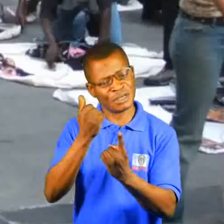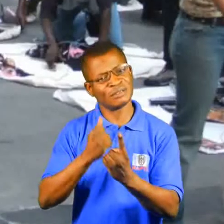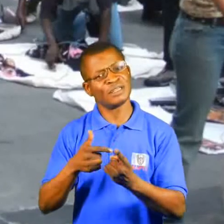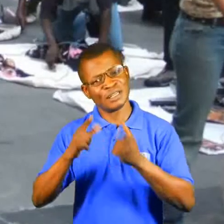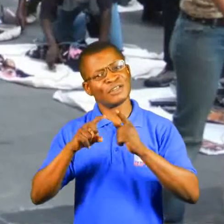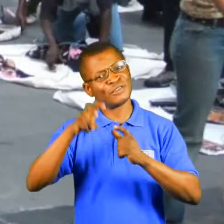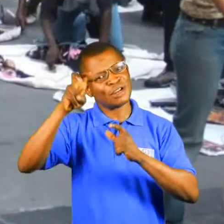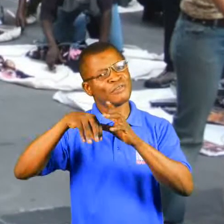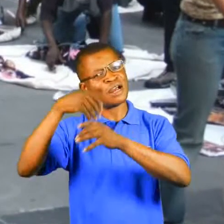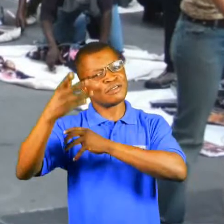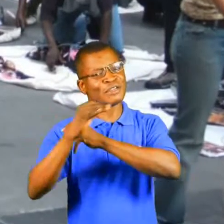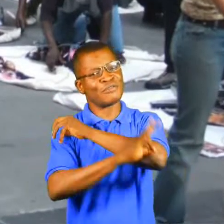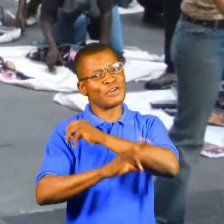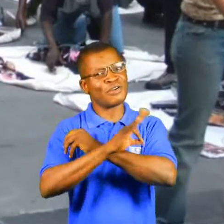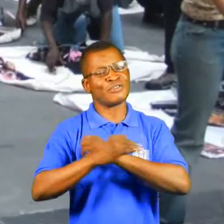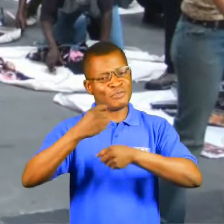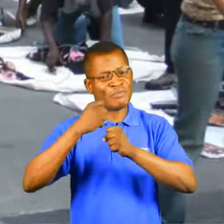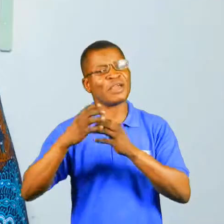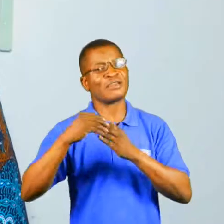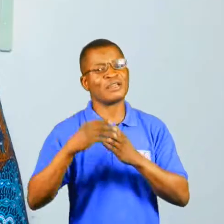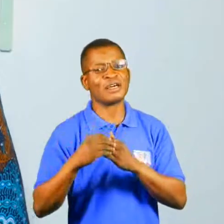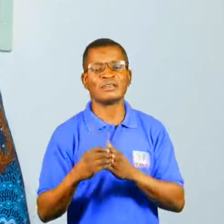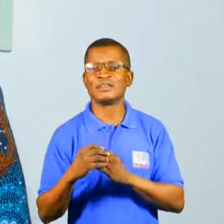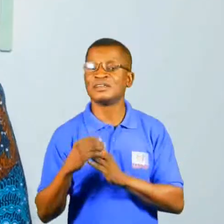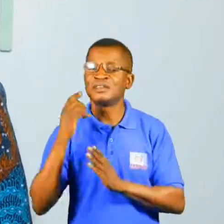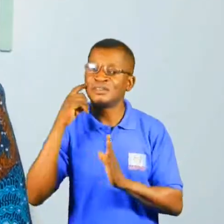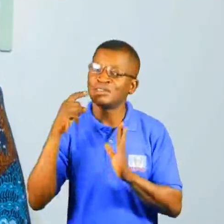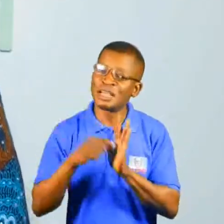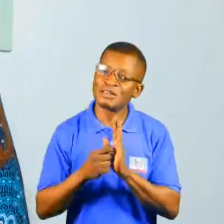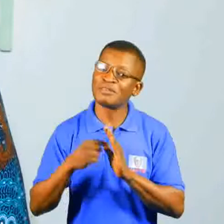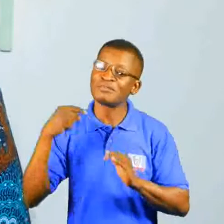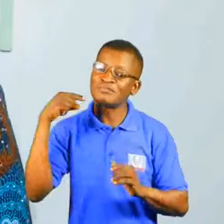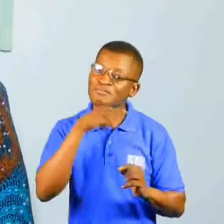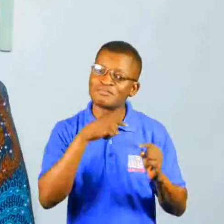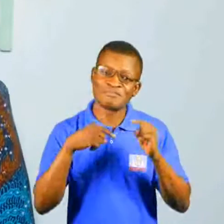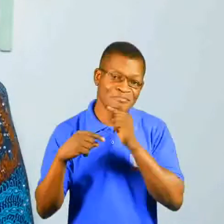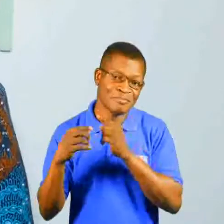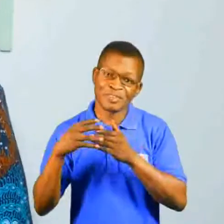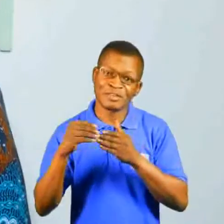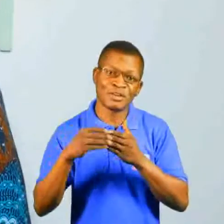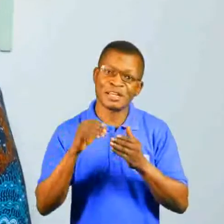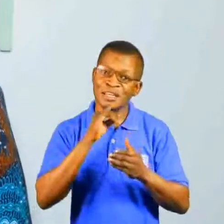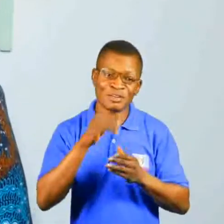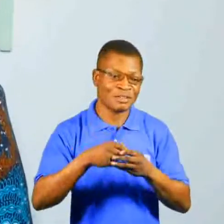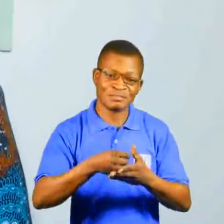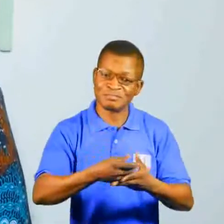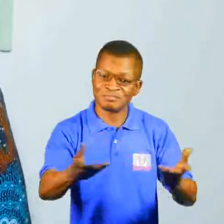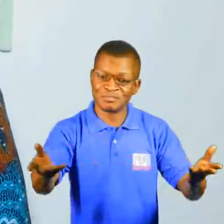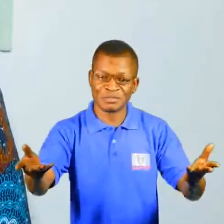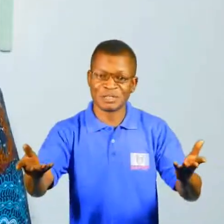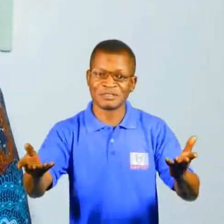says, I'm taking you abroad to go and work, you make dollars, just know that person is lying, because you don't pick dollars on the streets outside this